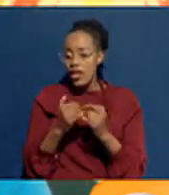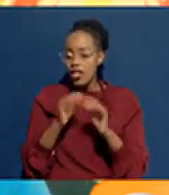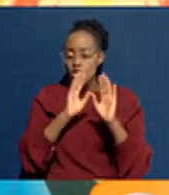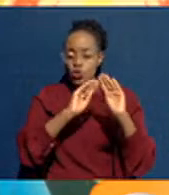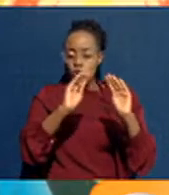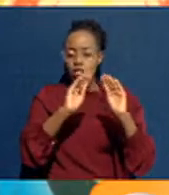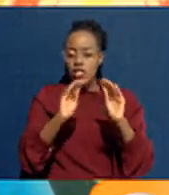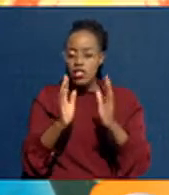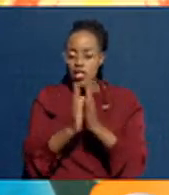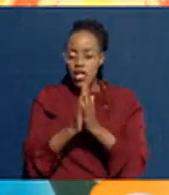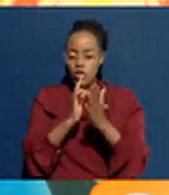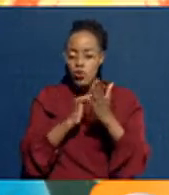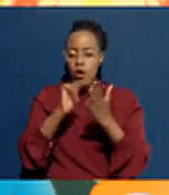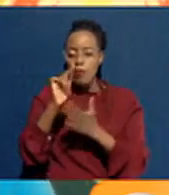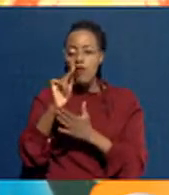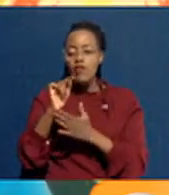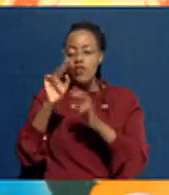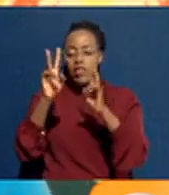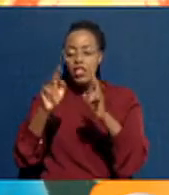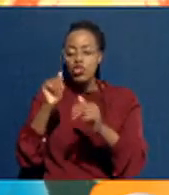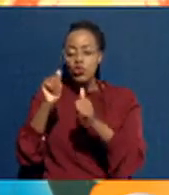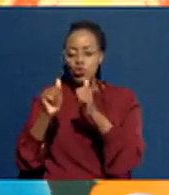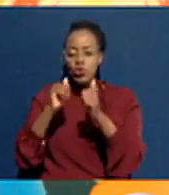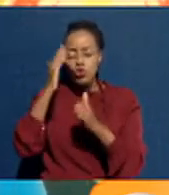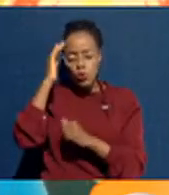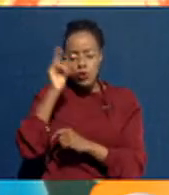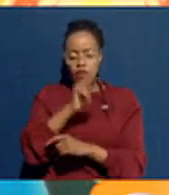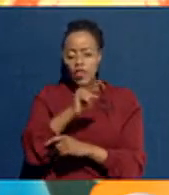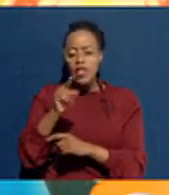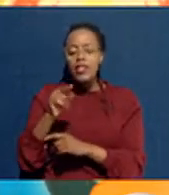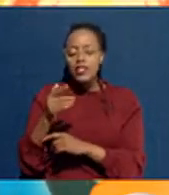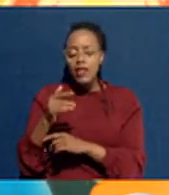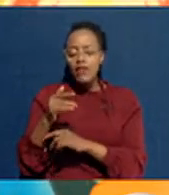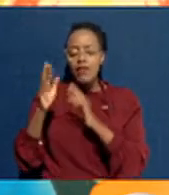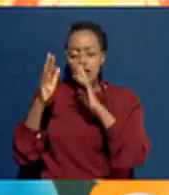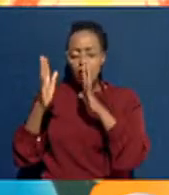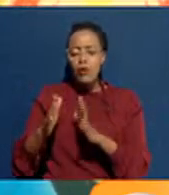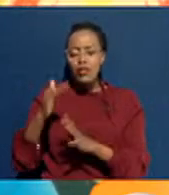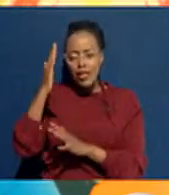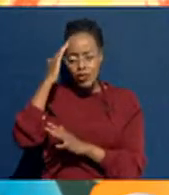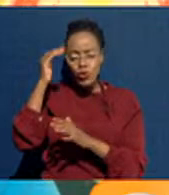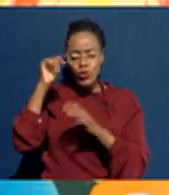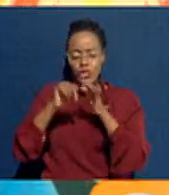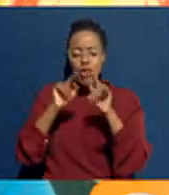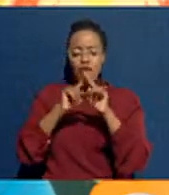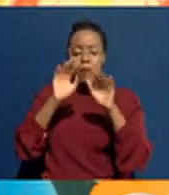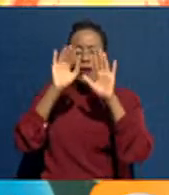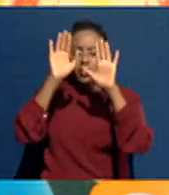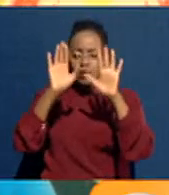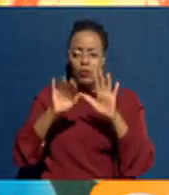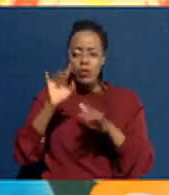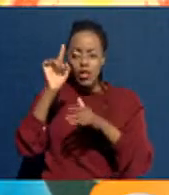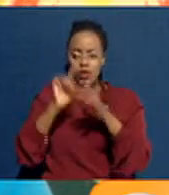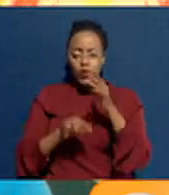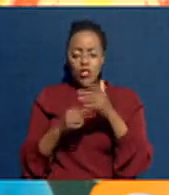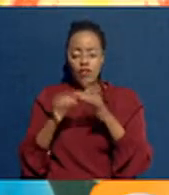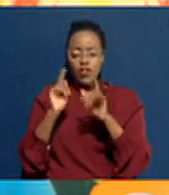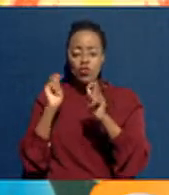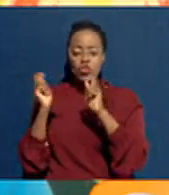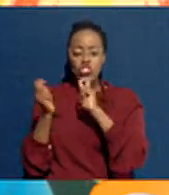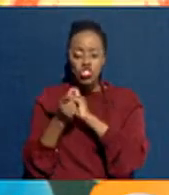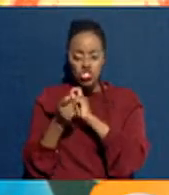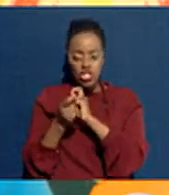kuwafundisha na kuwapitisha katika mambo ambayo najua kwamba hao wanahabari wanayafahamu, lakini muhimu sana ni ile